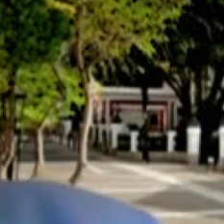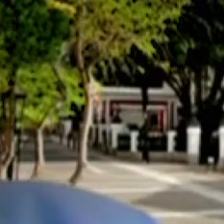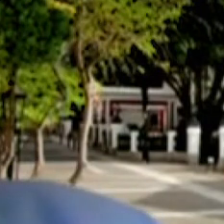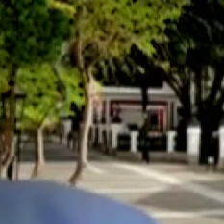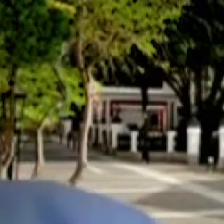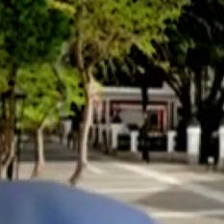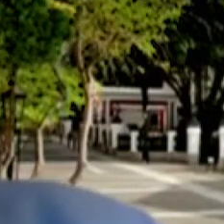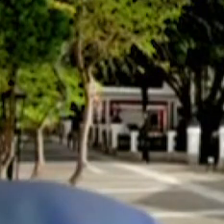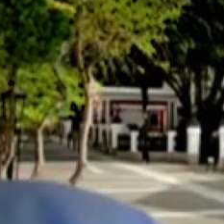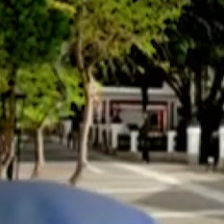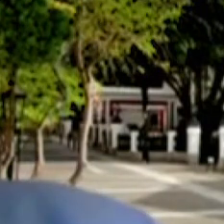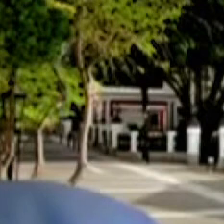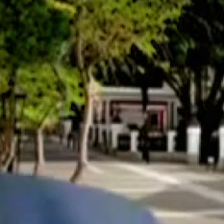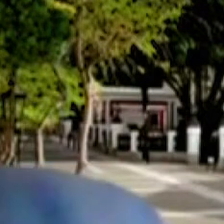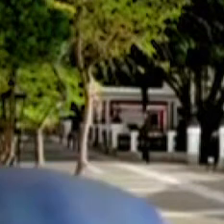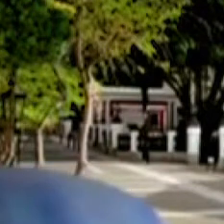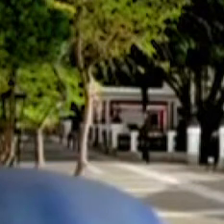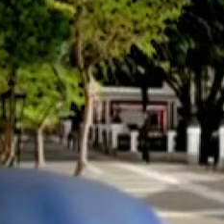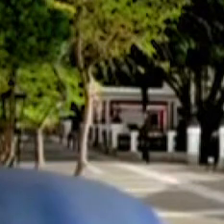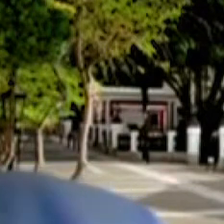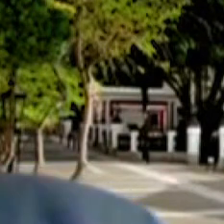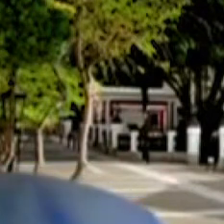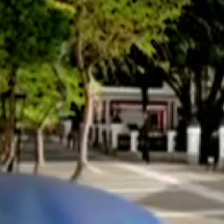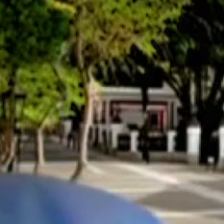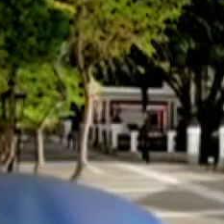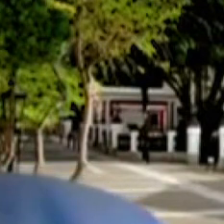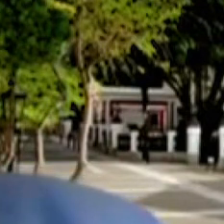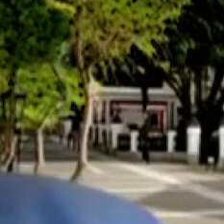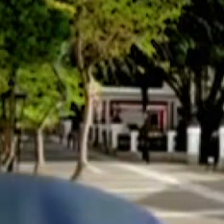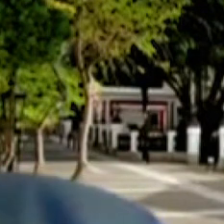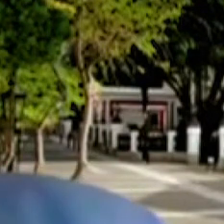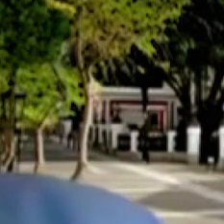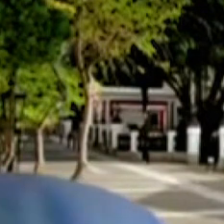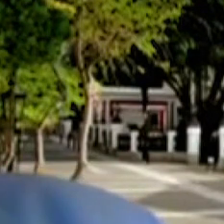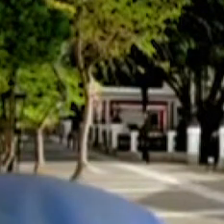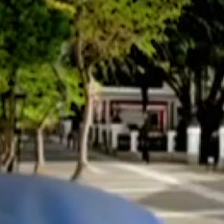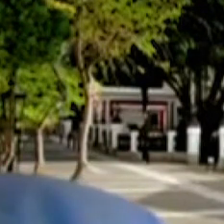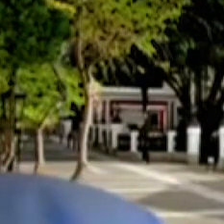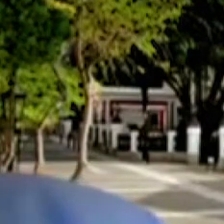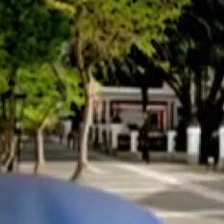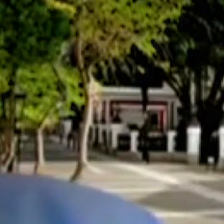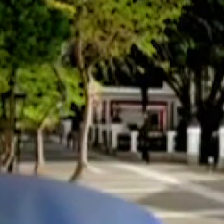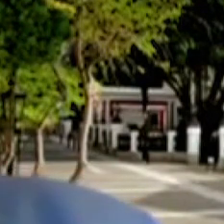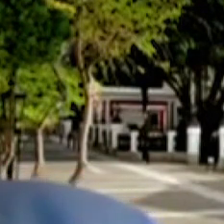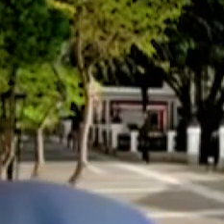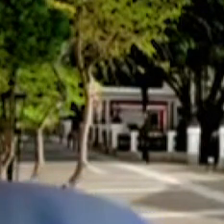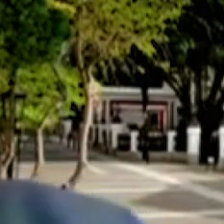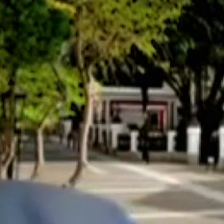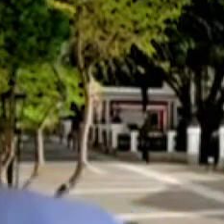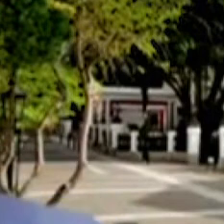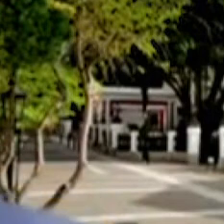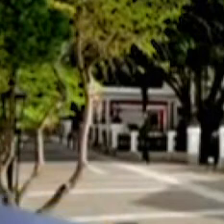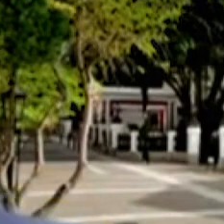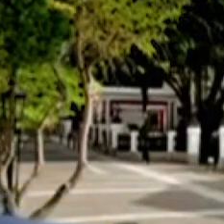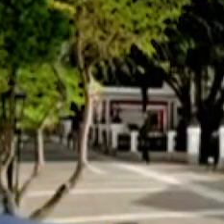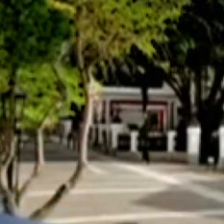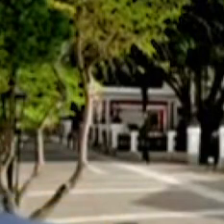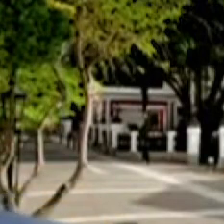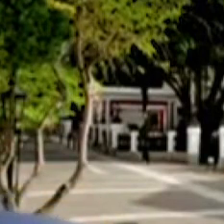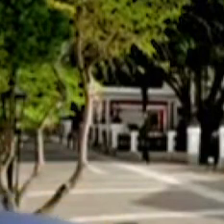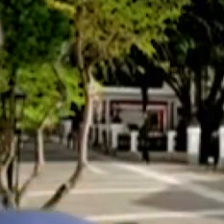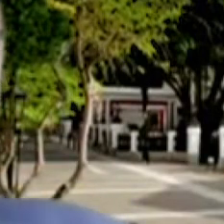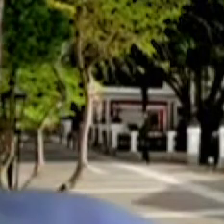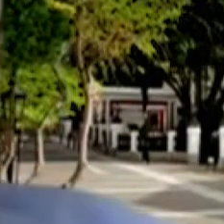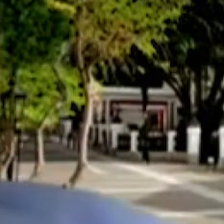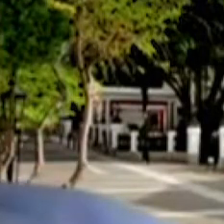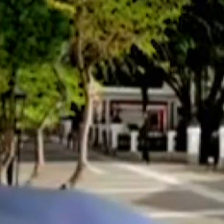that was done as a matter of corruption or what, it was an agreement, it has been signed, but we believe it's a stupid one. Thank you very